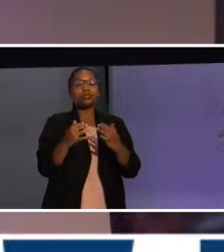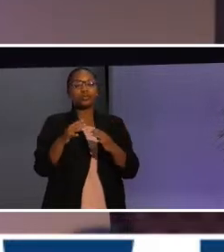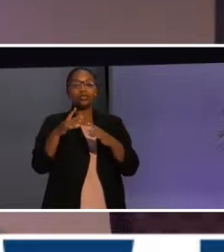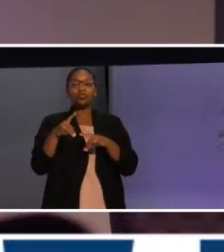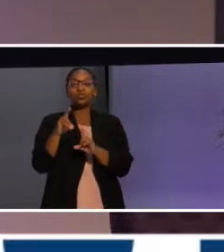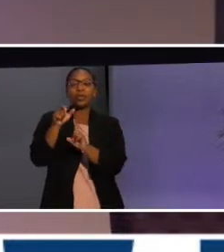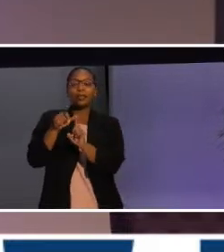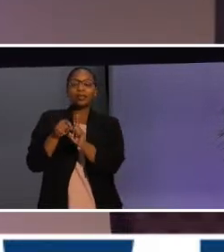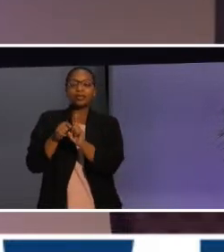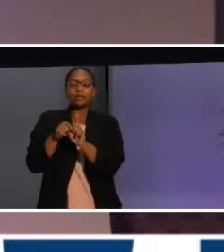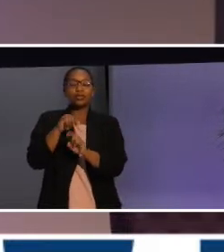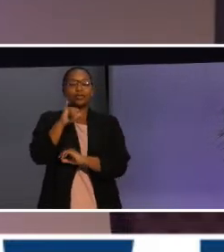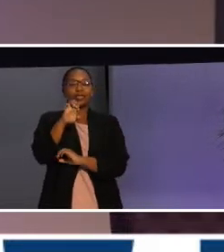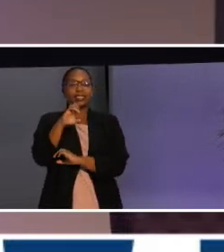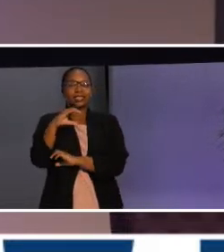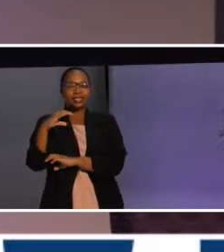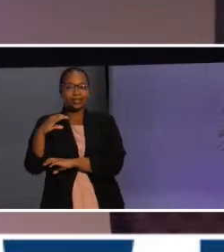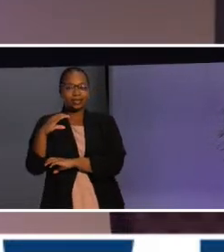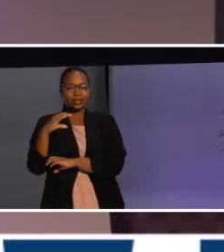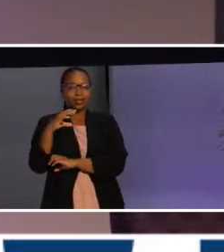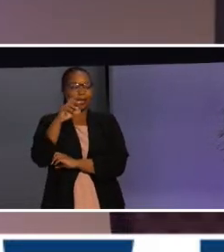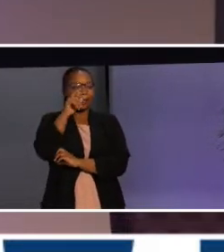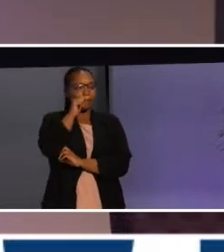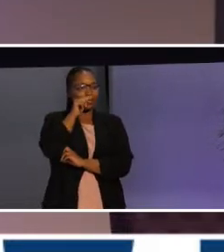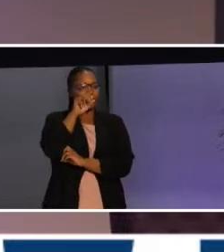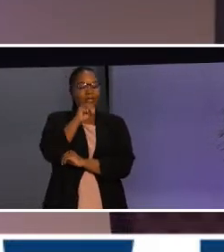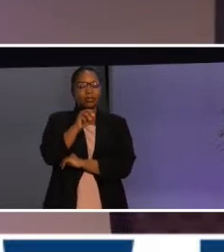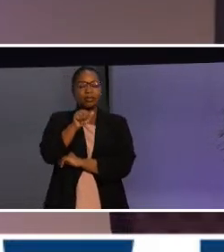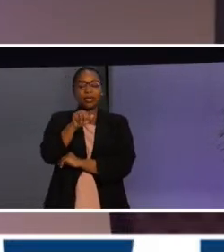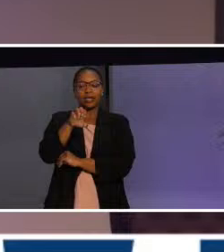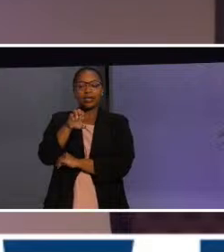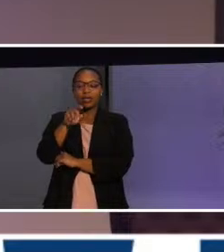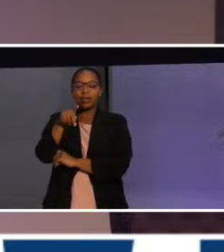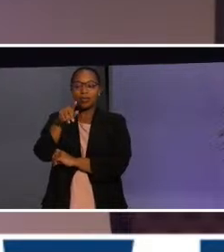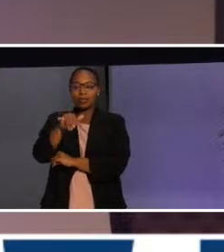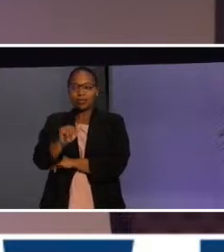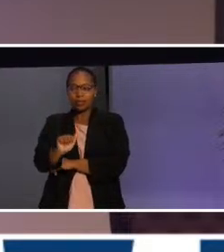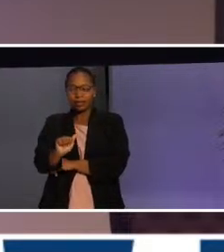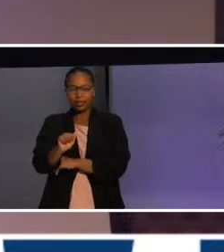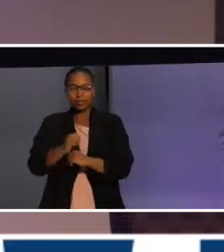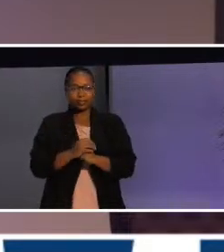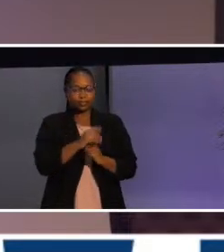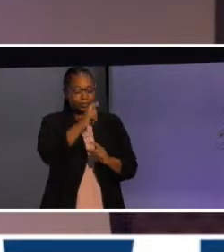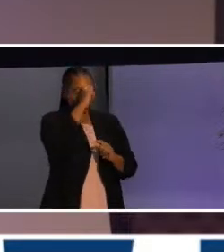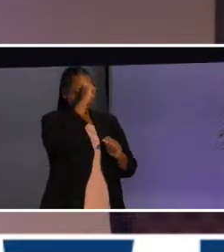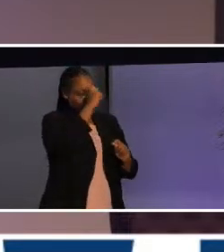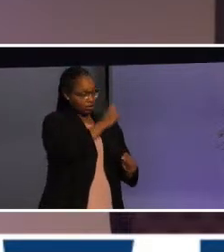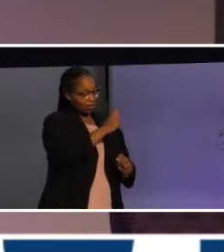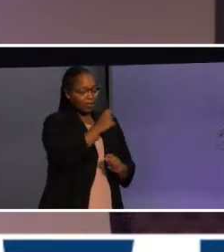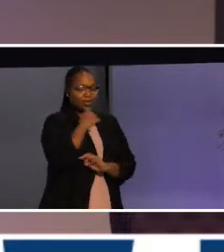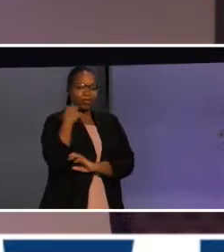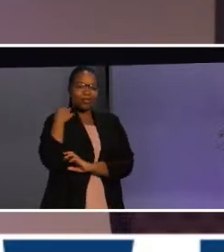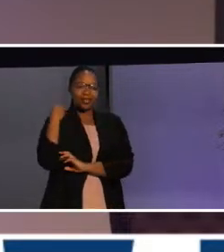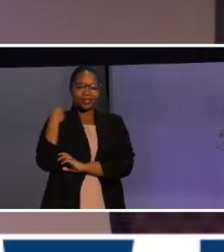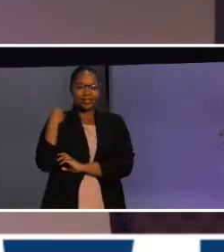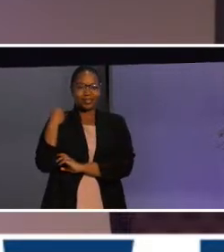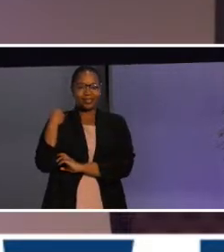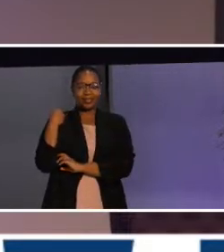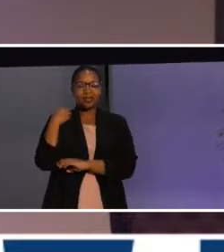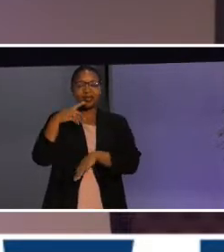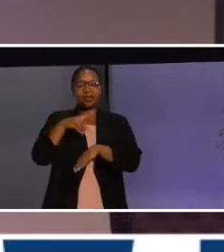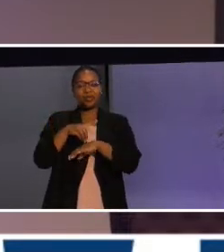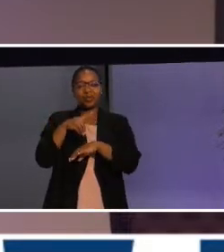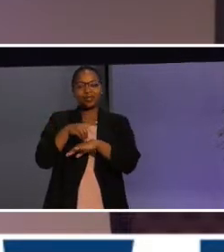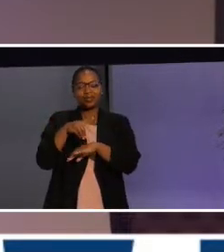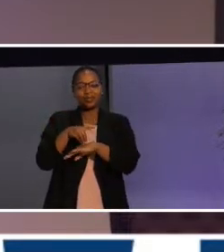Africa, Msutu Moyepia, Honorable Minister Motsoaledi, Dr. Aaron